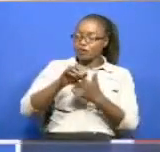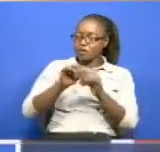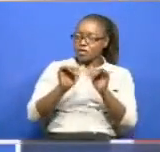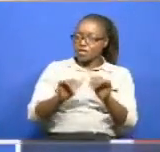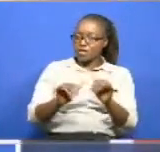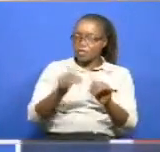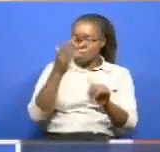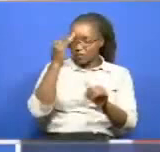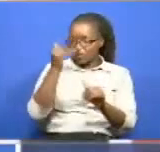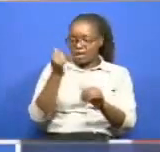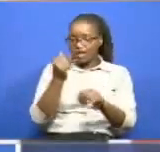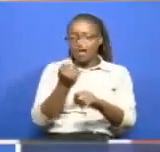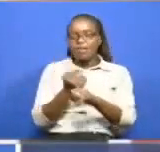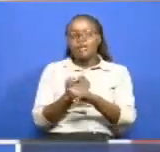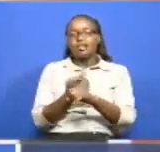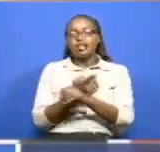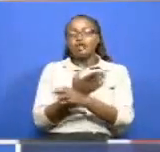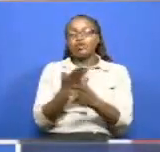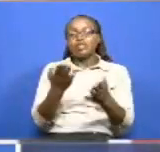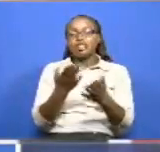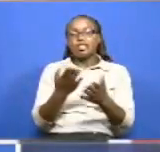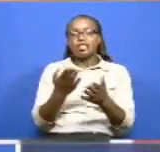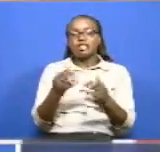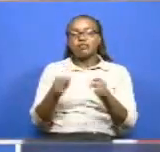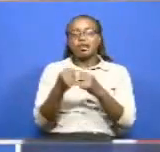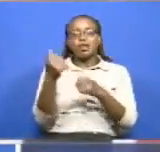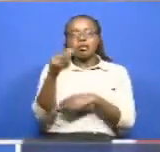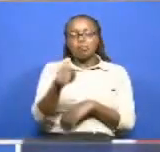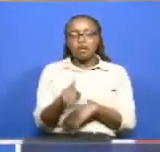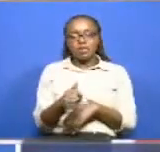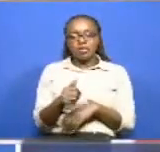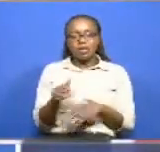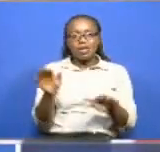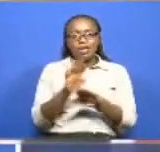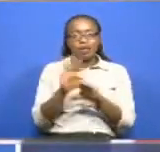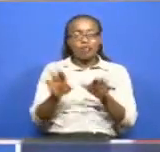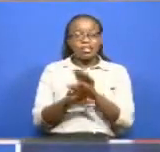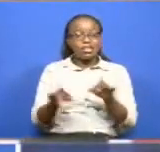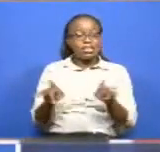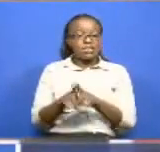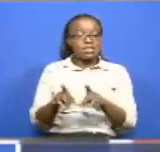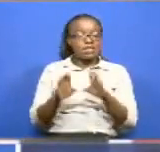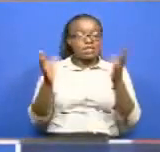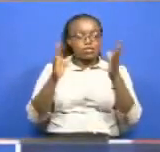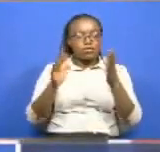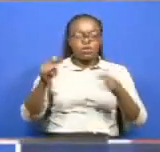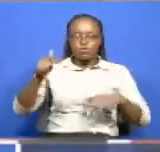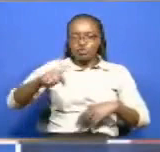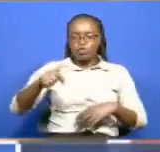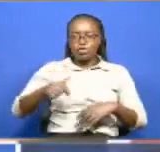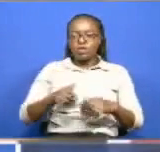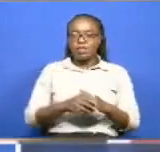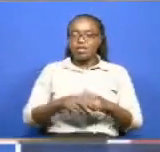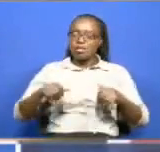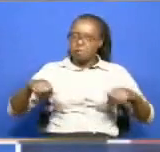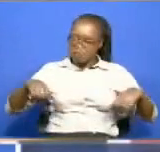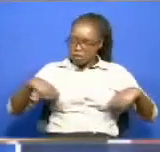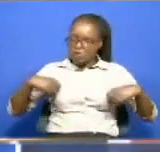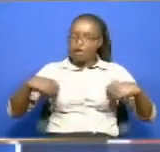his record has not been broken. So we have everything to celebrate as Kenya today. We're very, very proud of